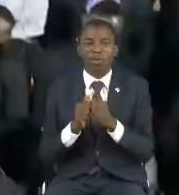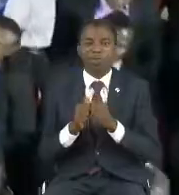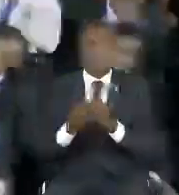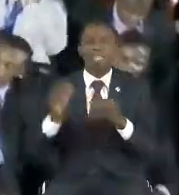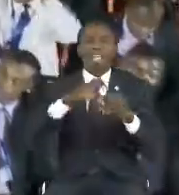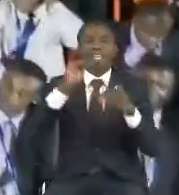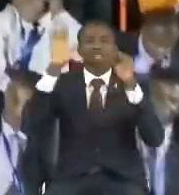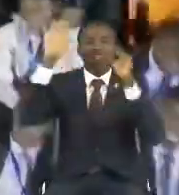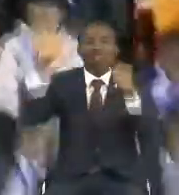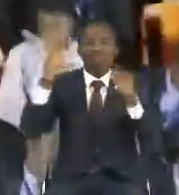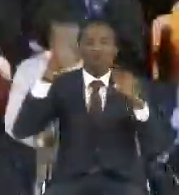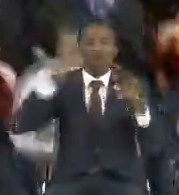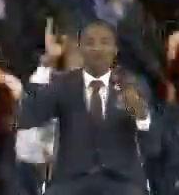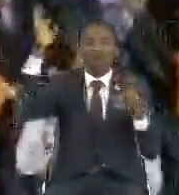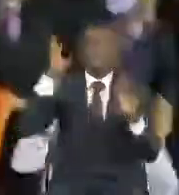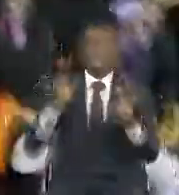today.